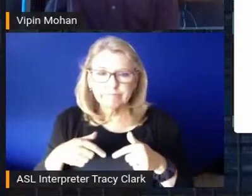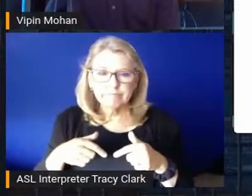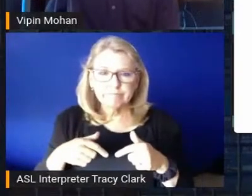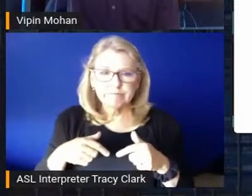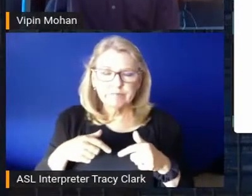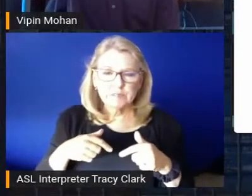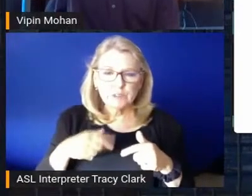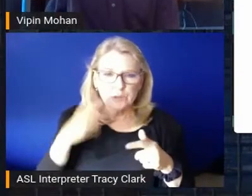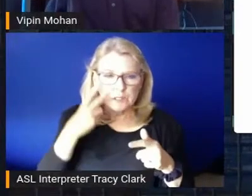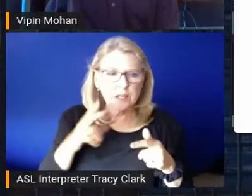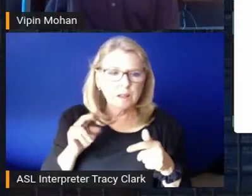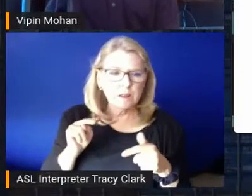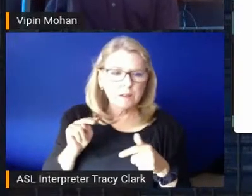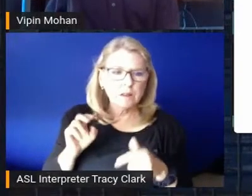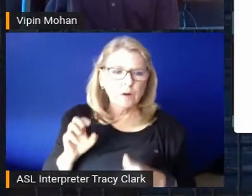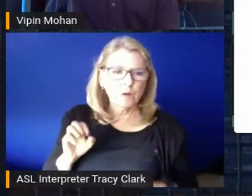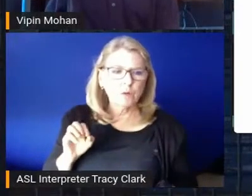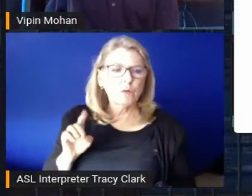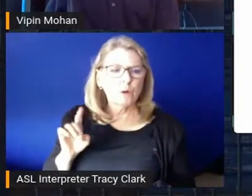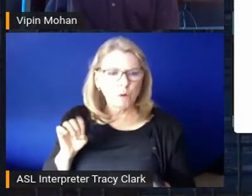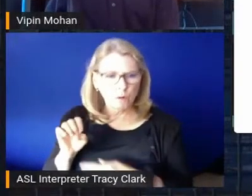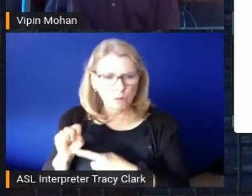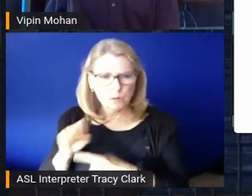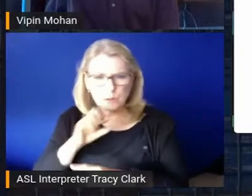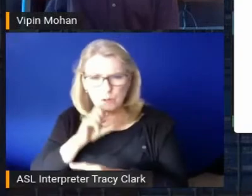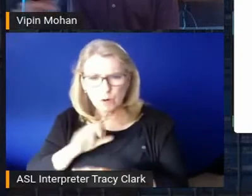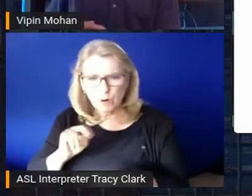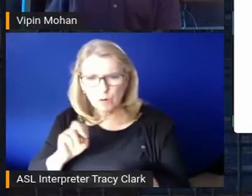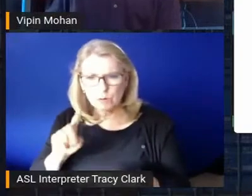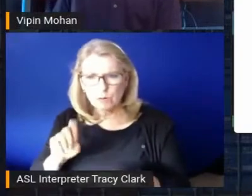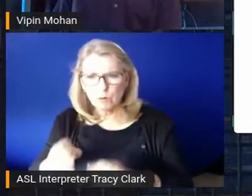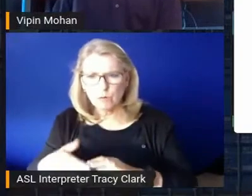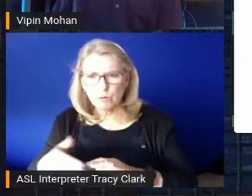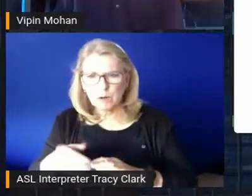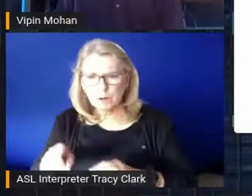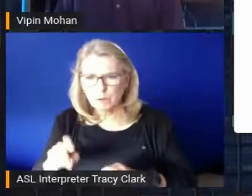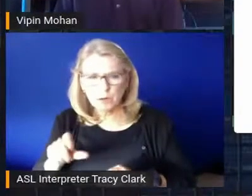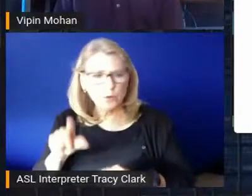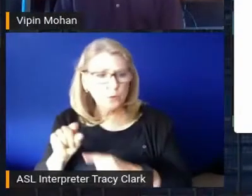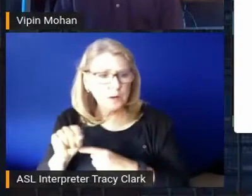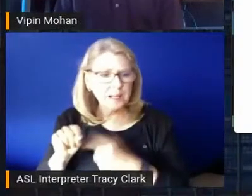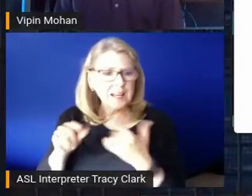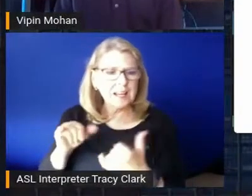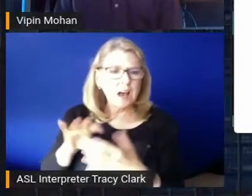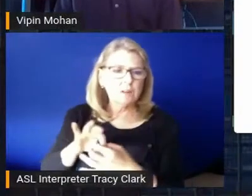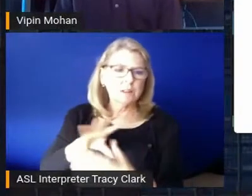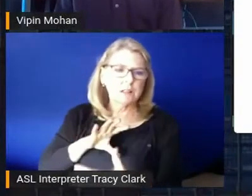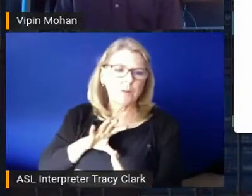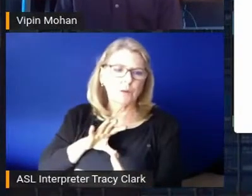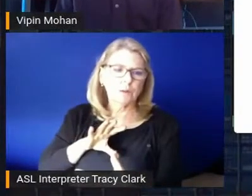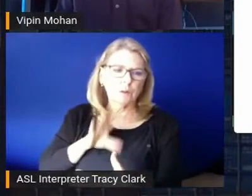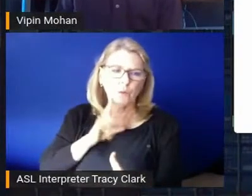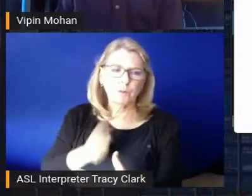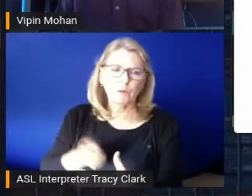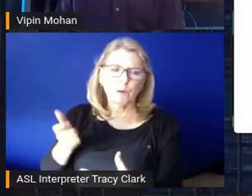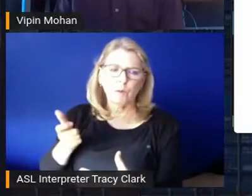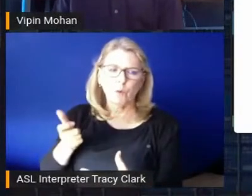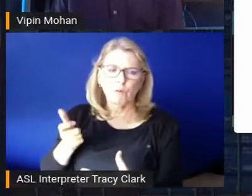nodes, the old node that's running 120 went to scheduling disabled, and it's going to get removed in a second over